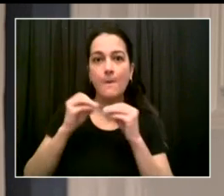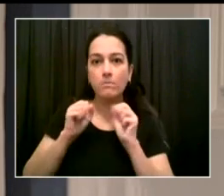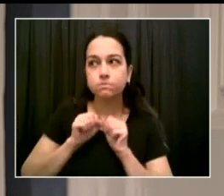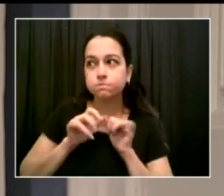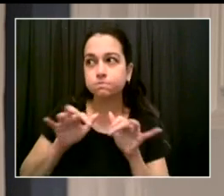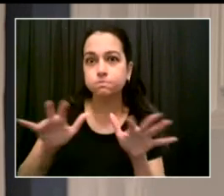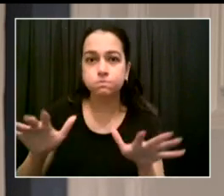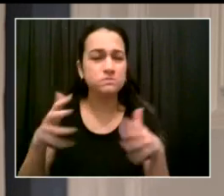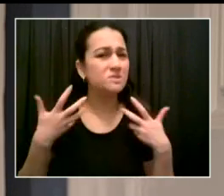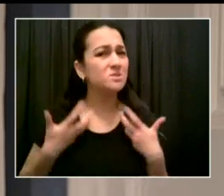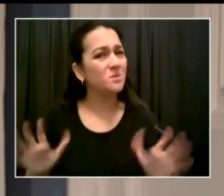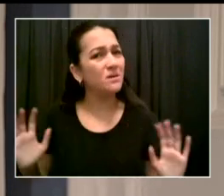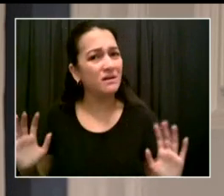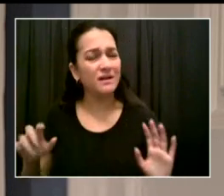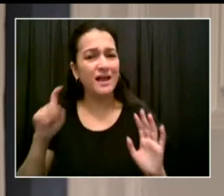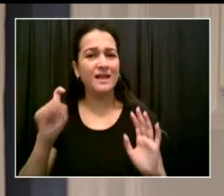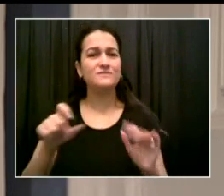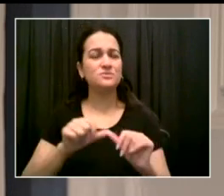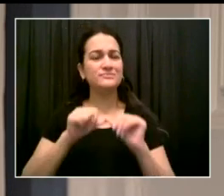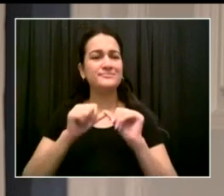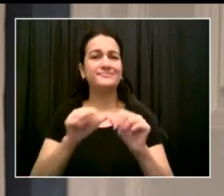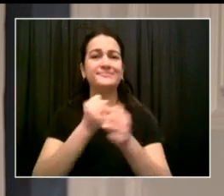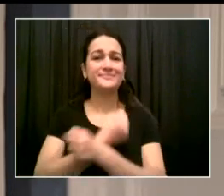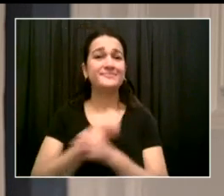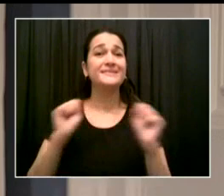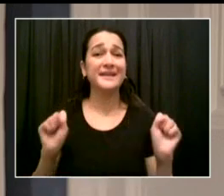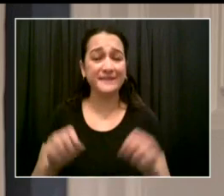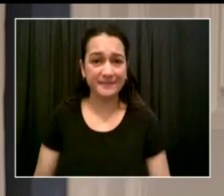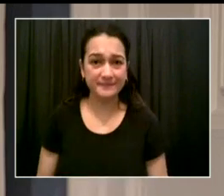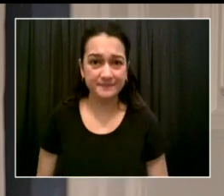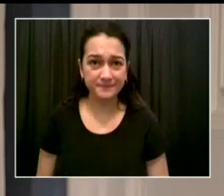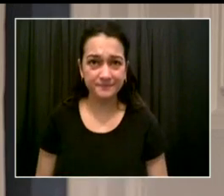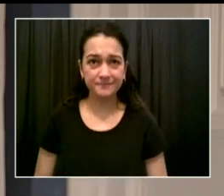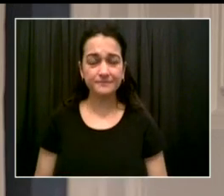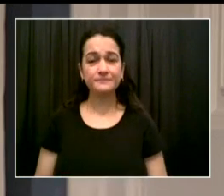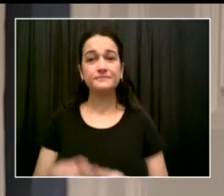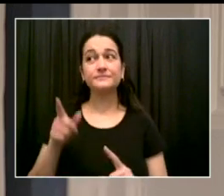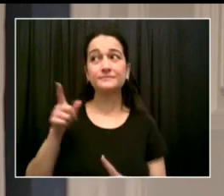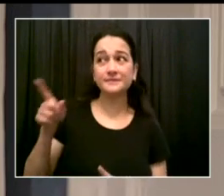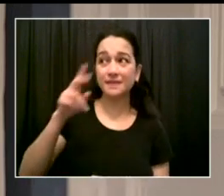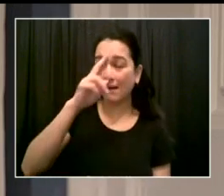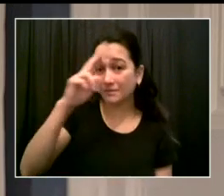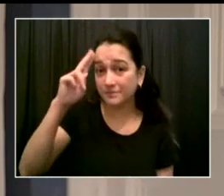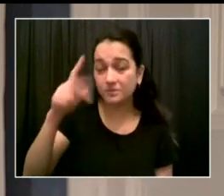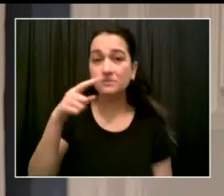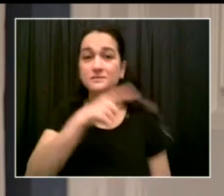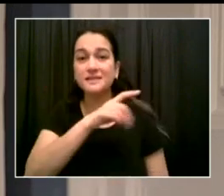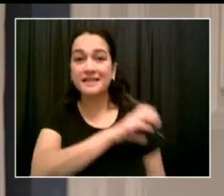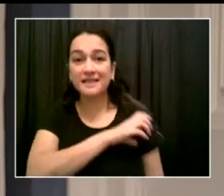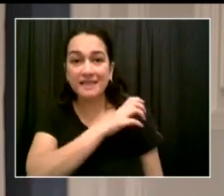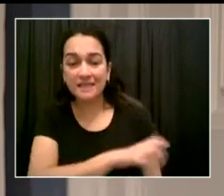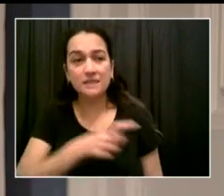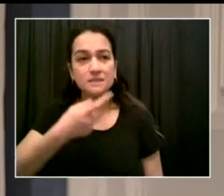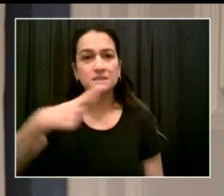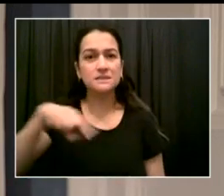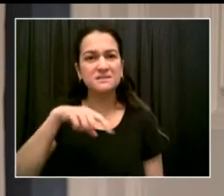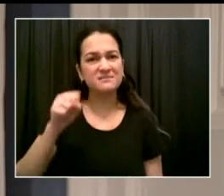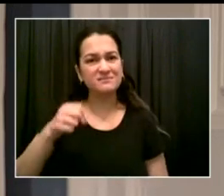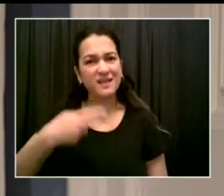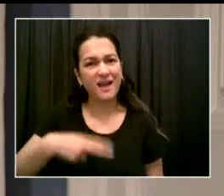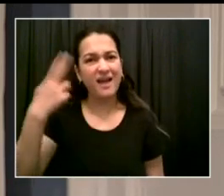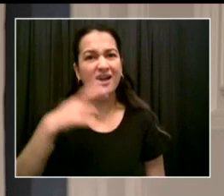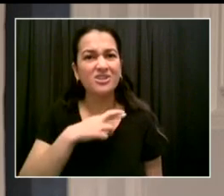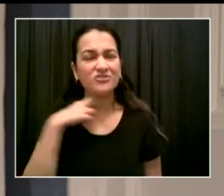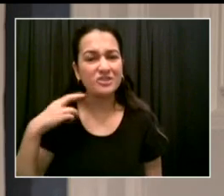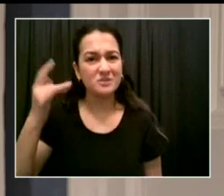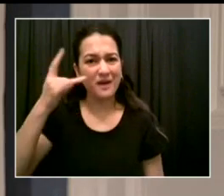that there are patients at high risk for COVID due to underlying diseases. Some of these patients are